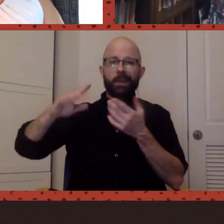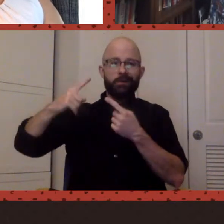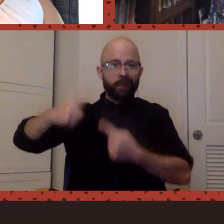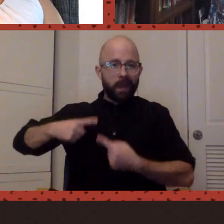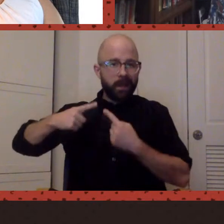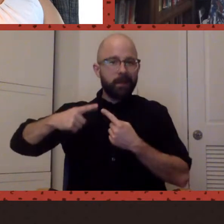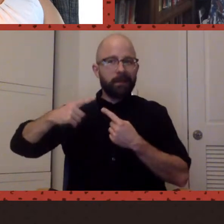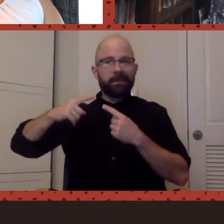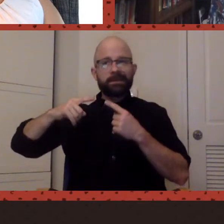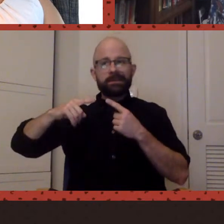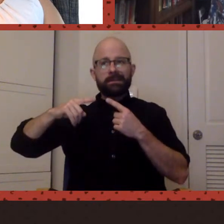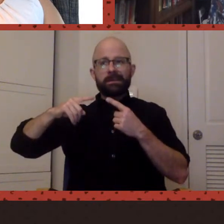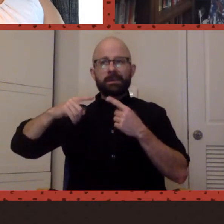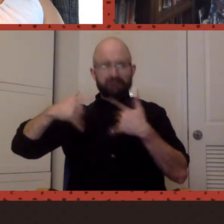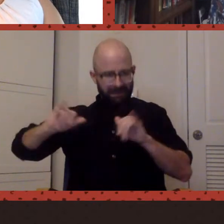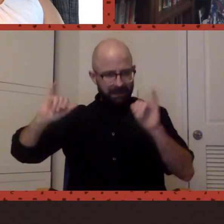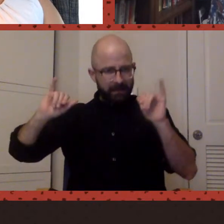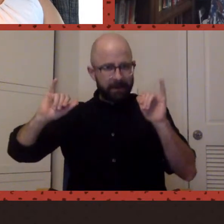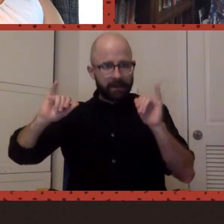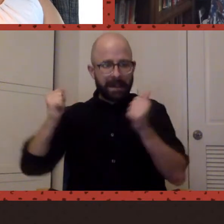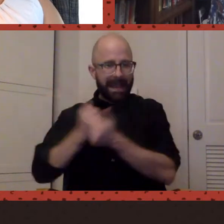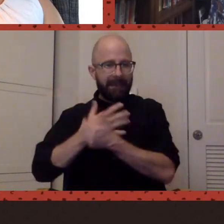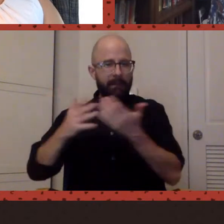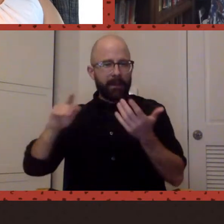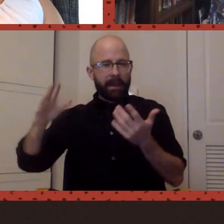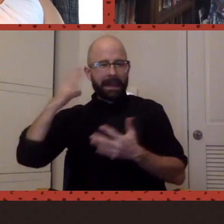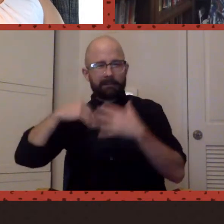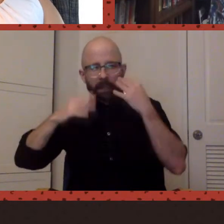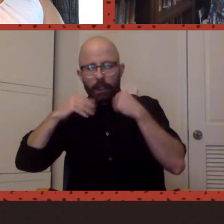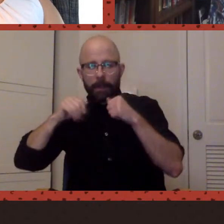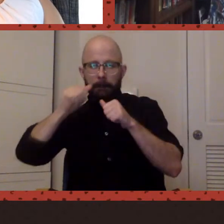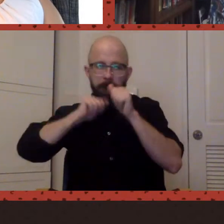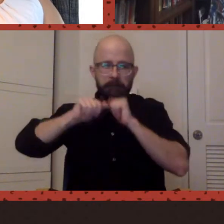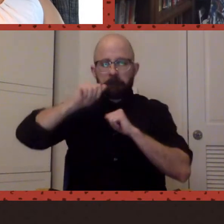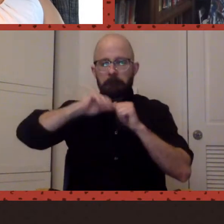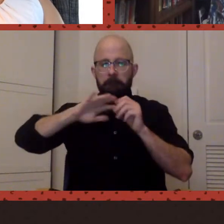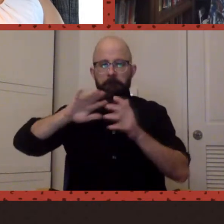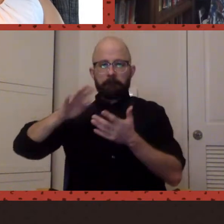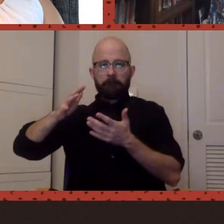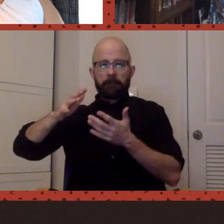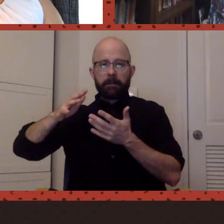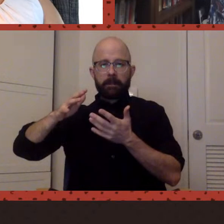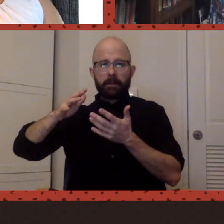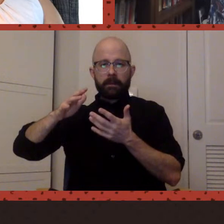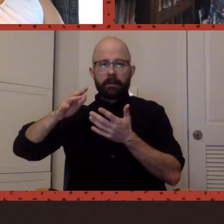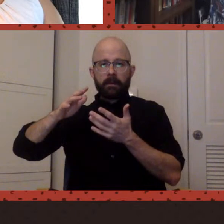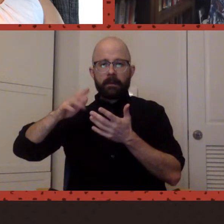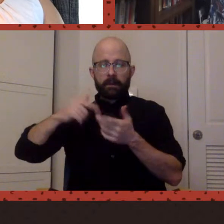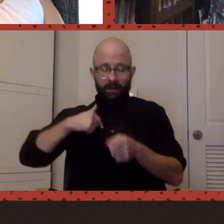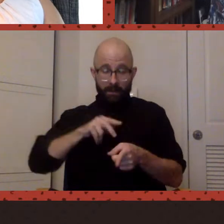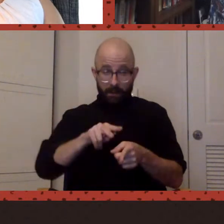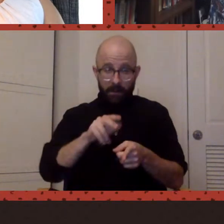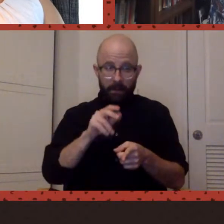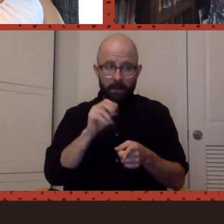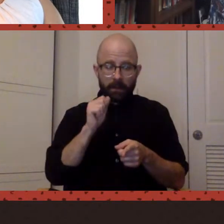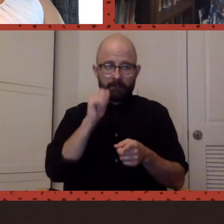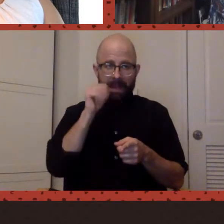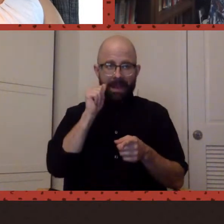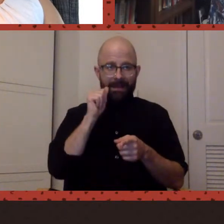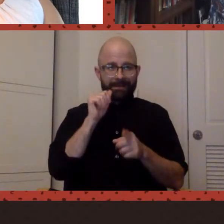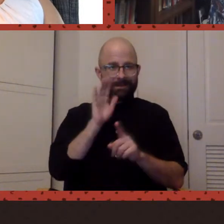struggles and everything that they'd been through, right? I was just amazed at their